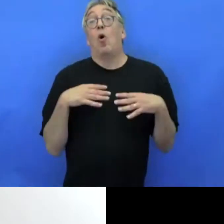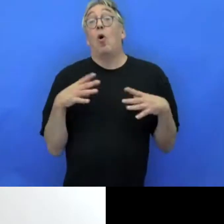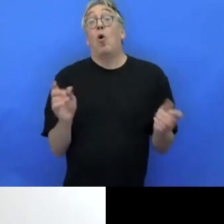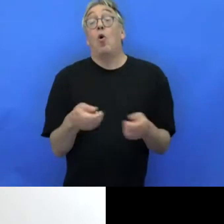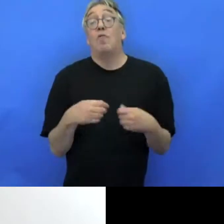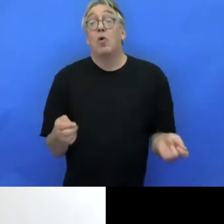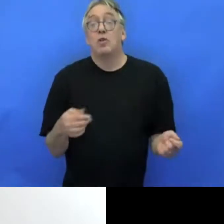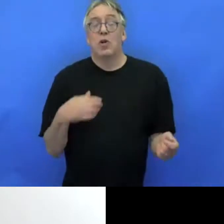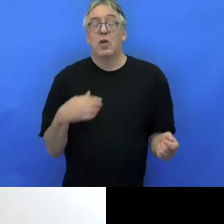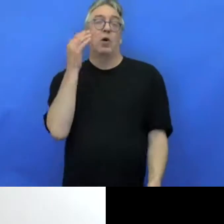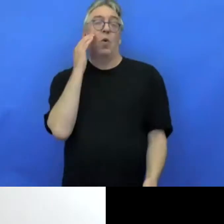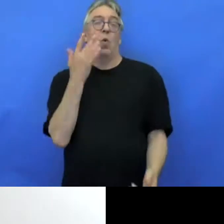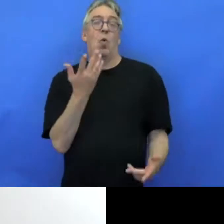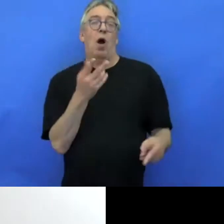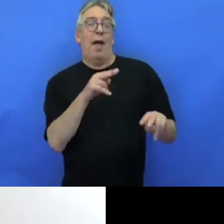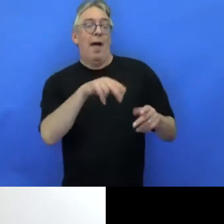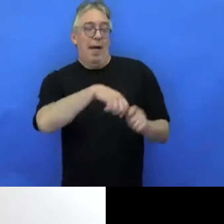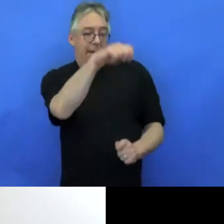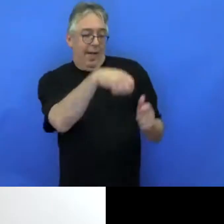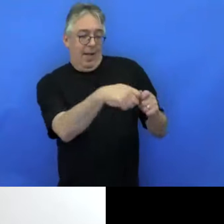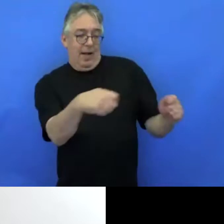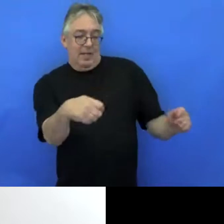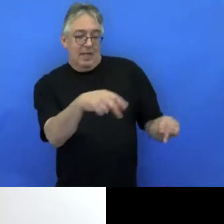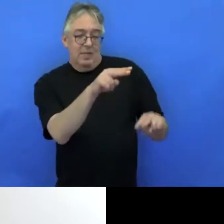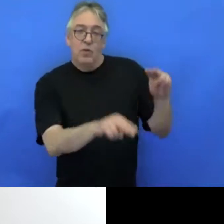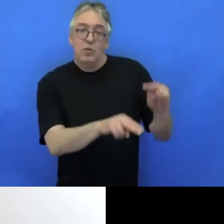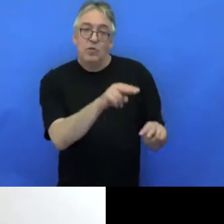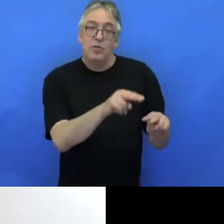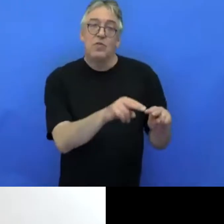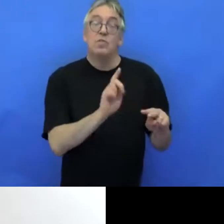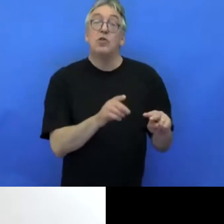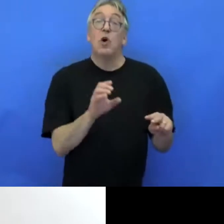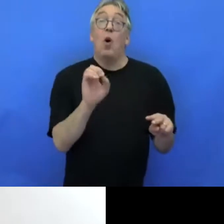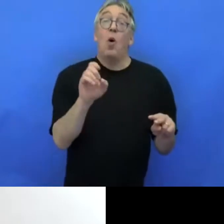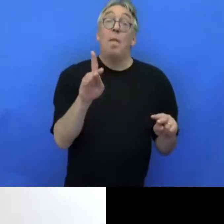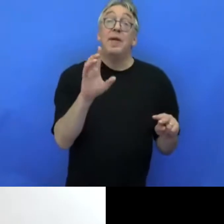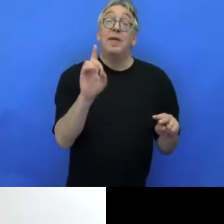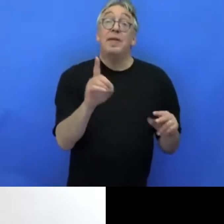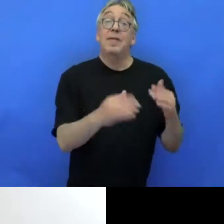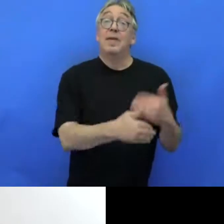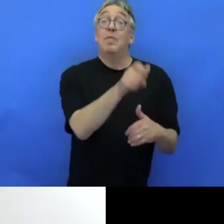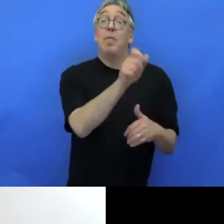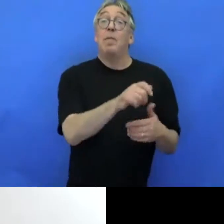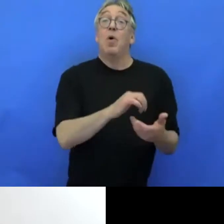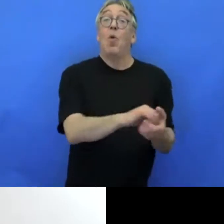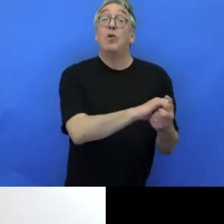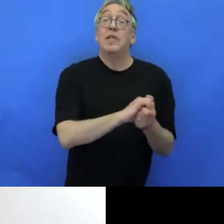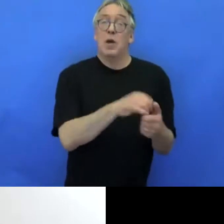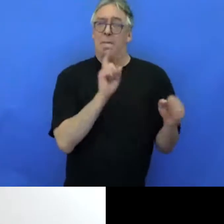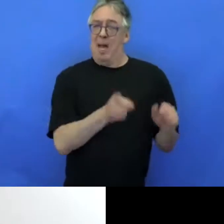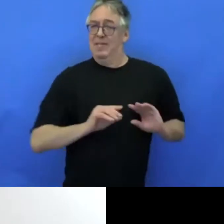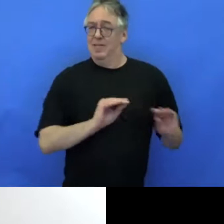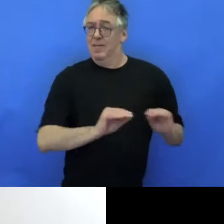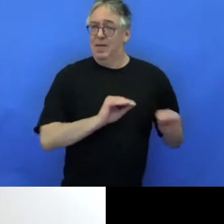the assessment and development of capacities of OPDs in the peace continuum is